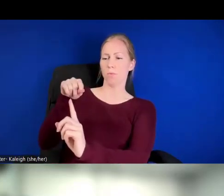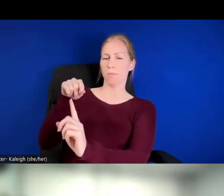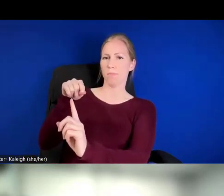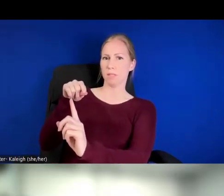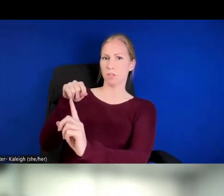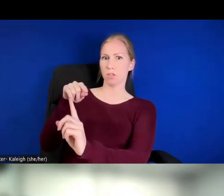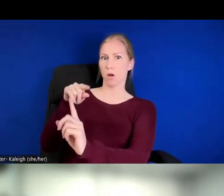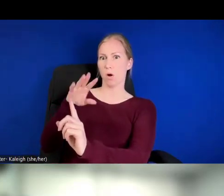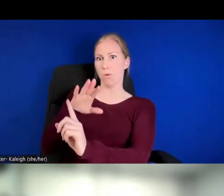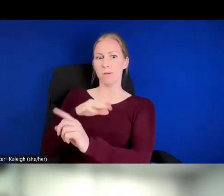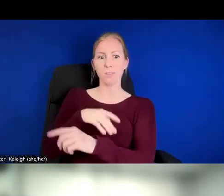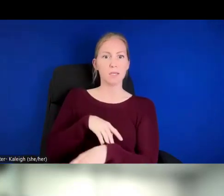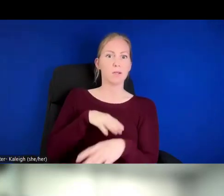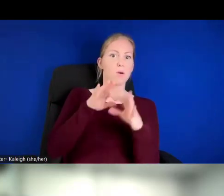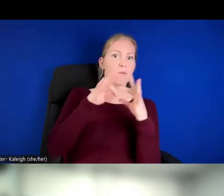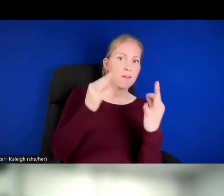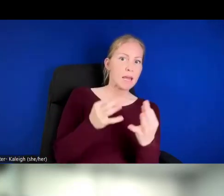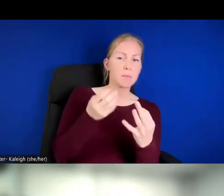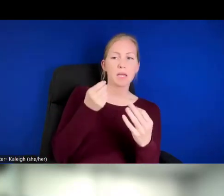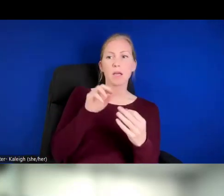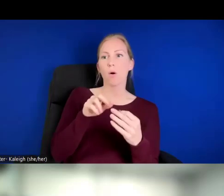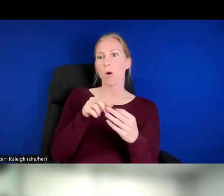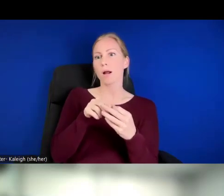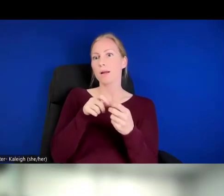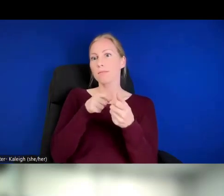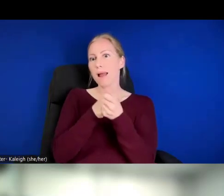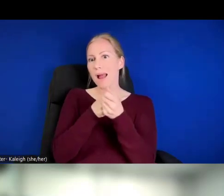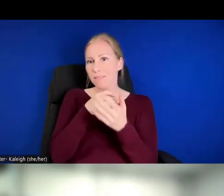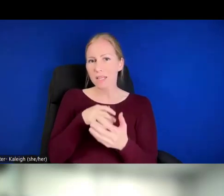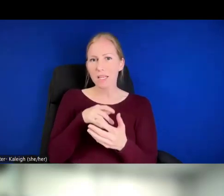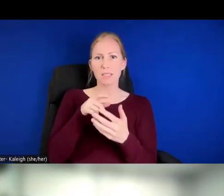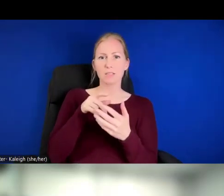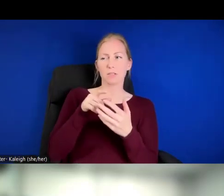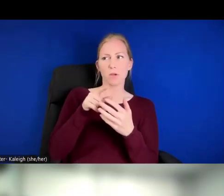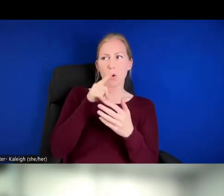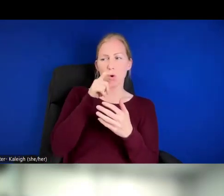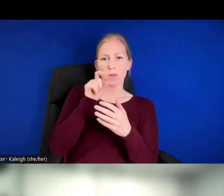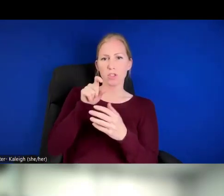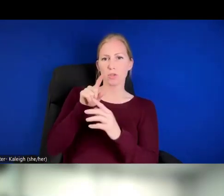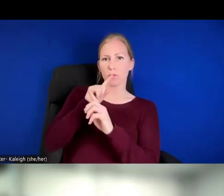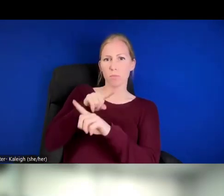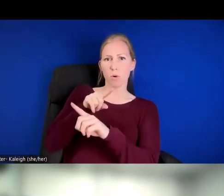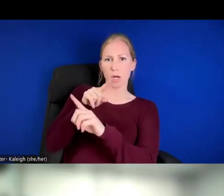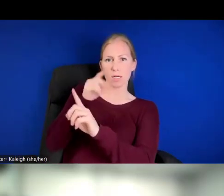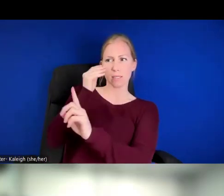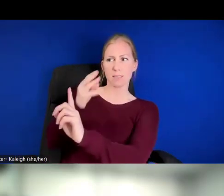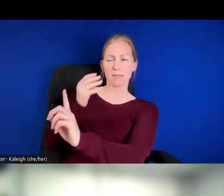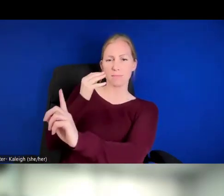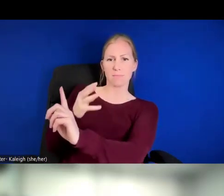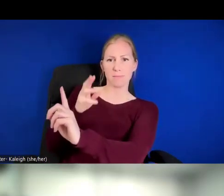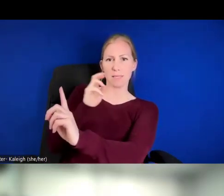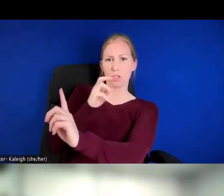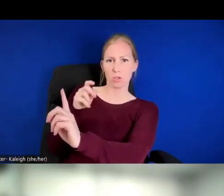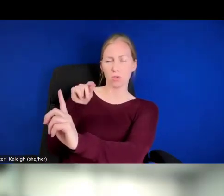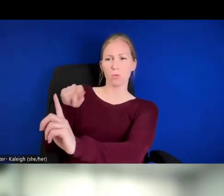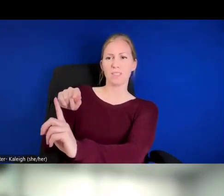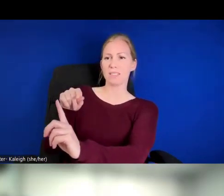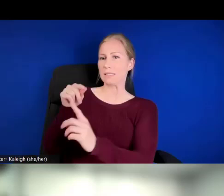loved ones or interested parties should report these issues to. Uh,